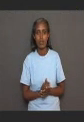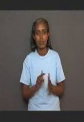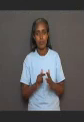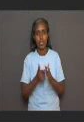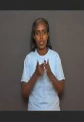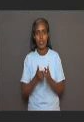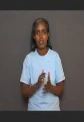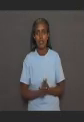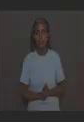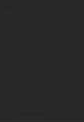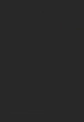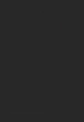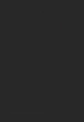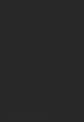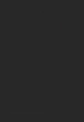Begin.